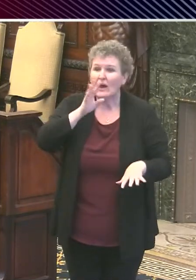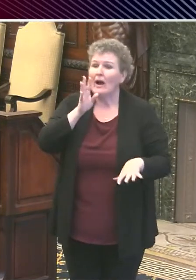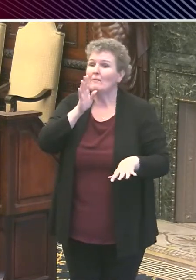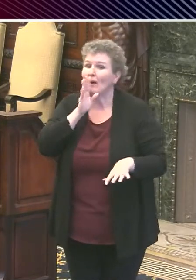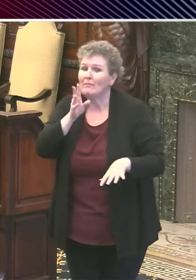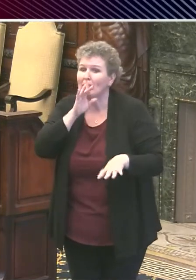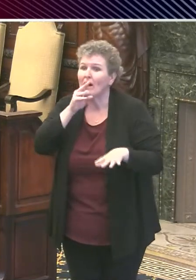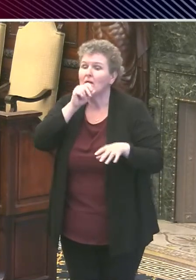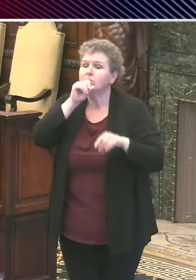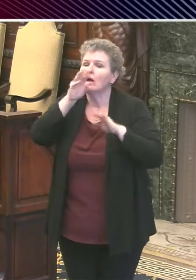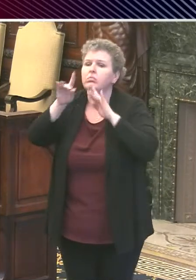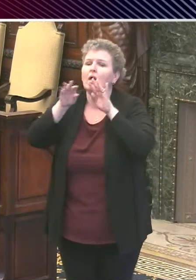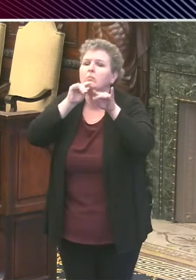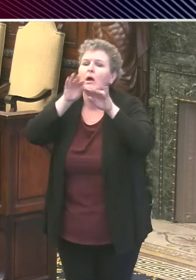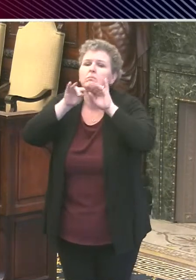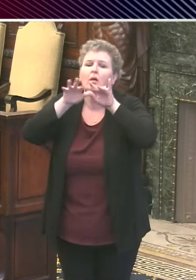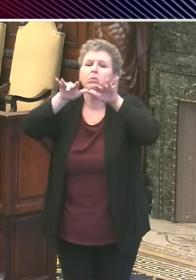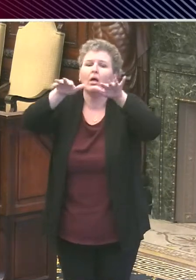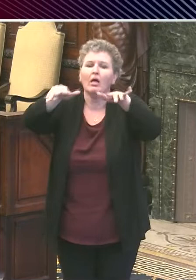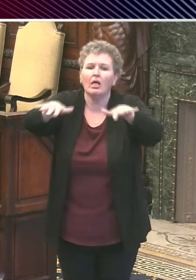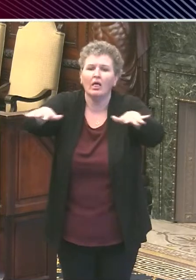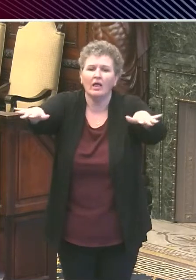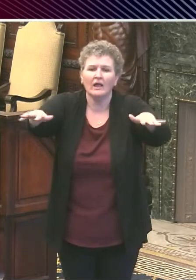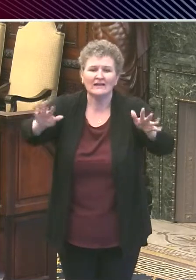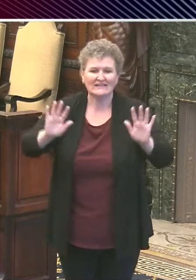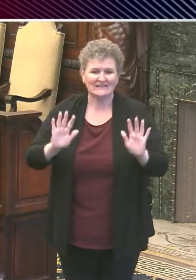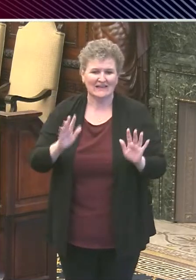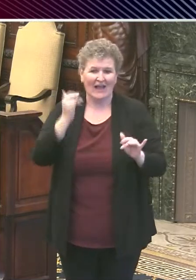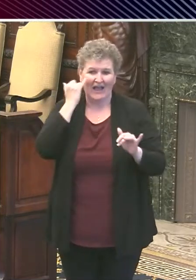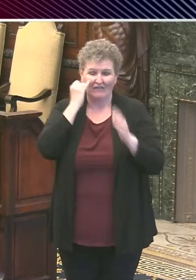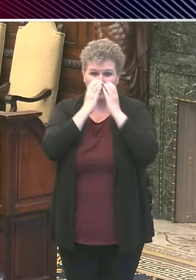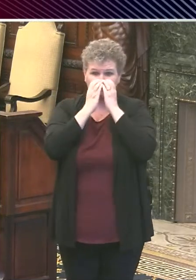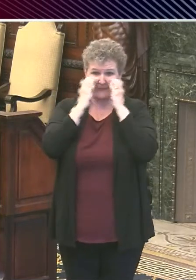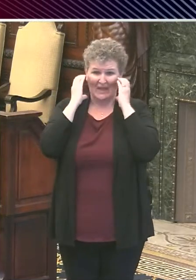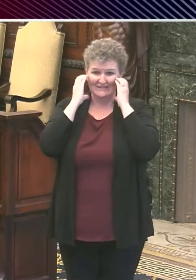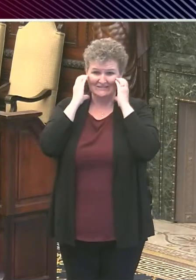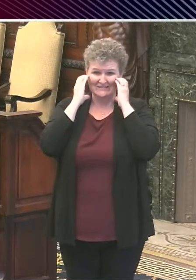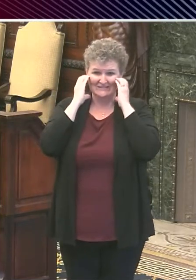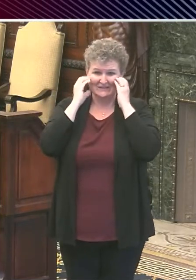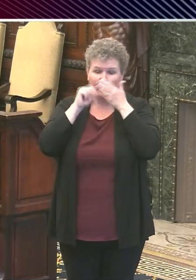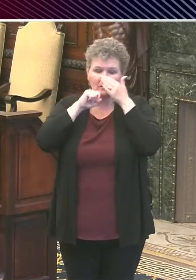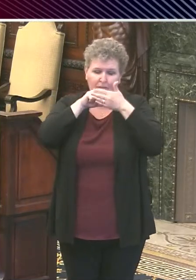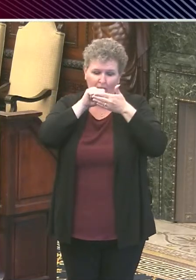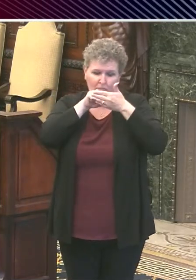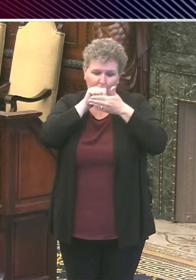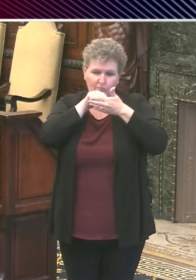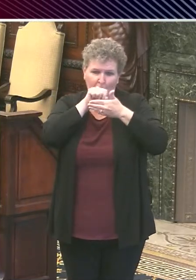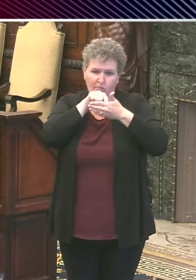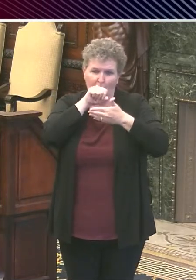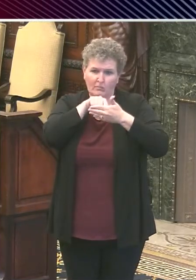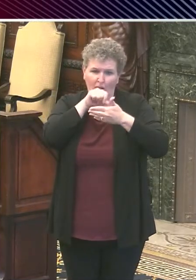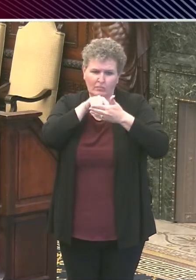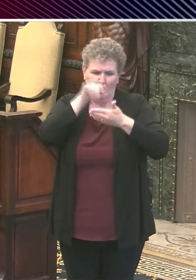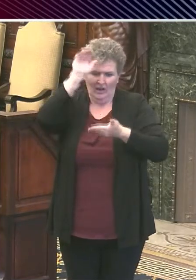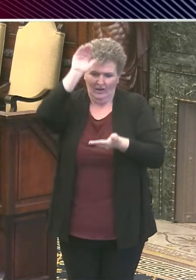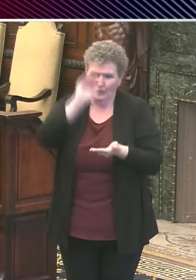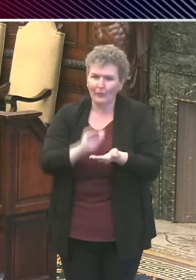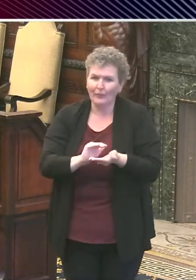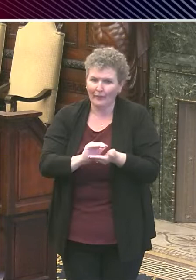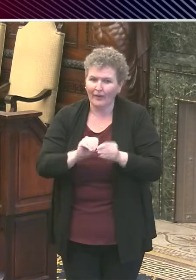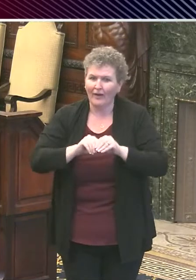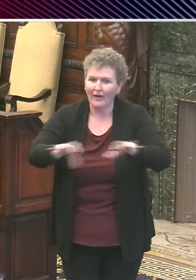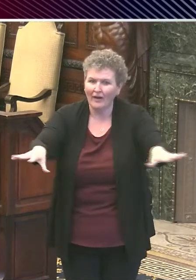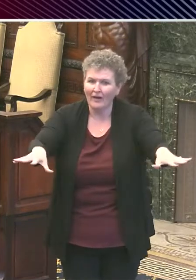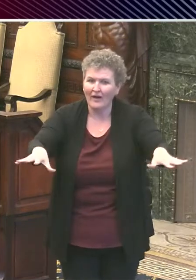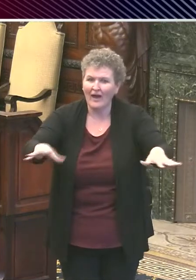it catches those droplets, and so doing, it protects the people around you. We need everyone to use those when they're around